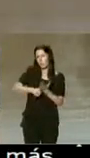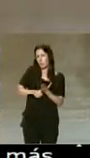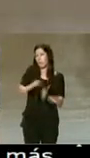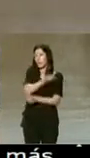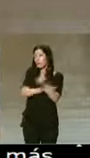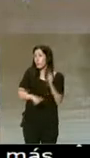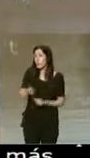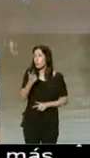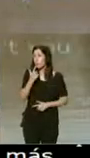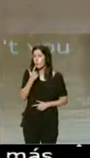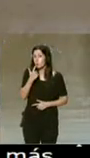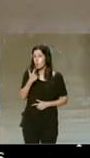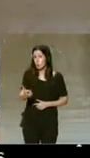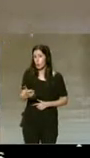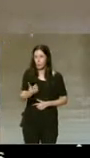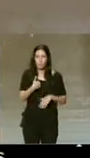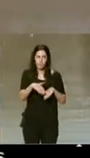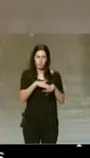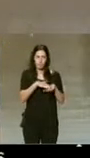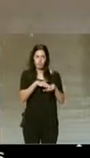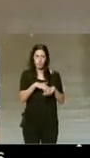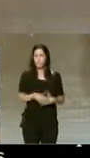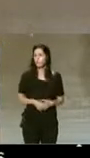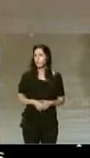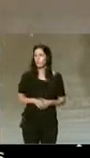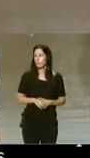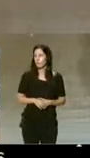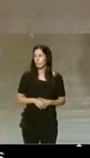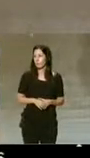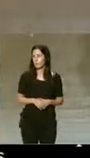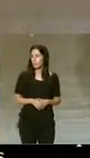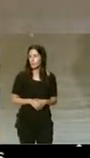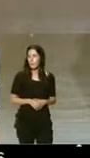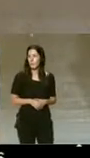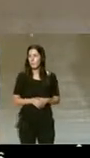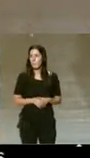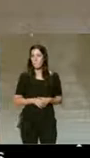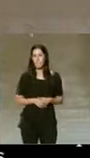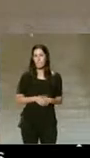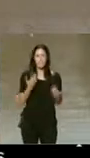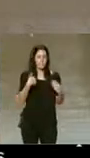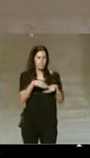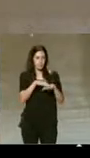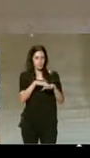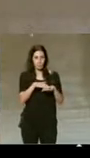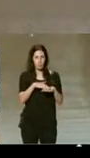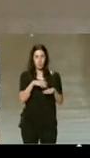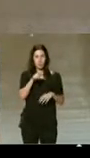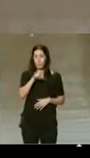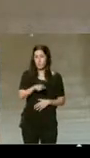the fingerprint further? Why don't you make more extensive use of the